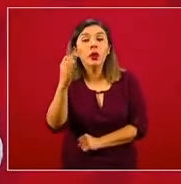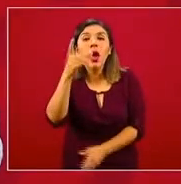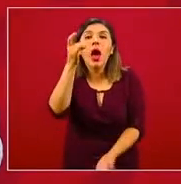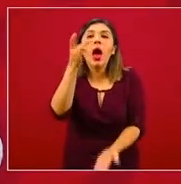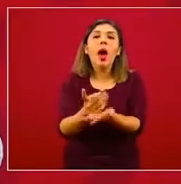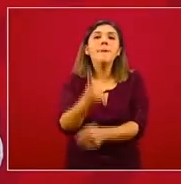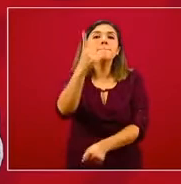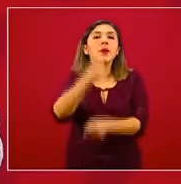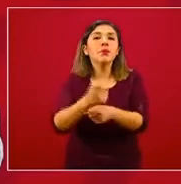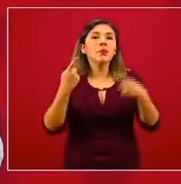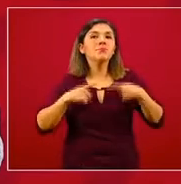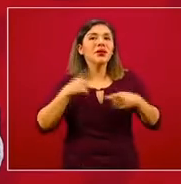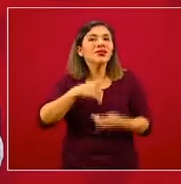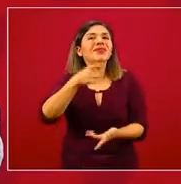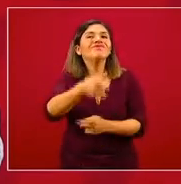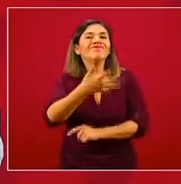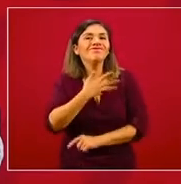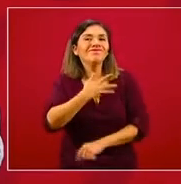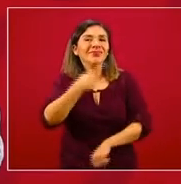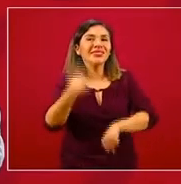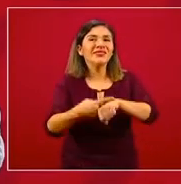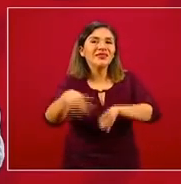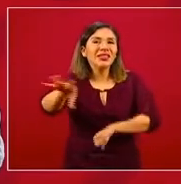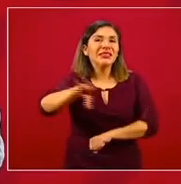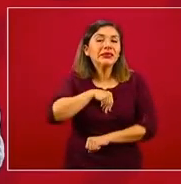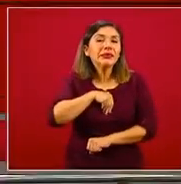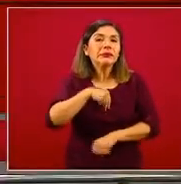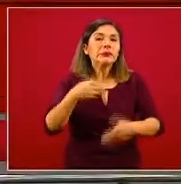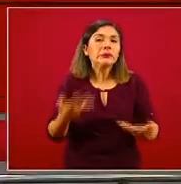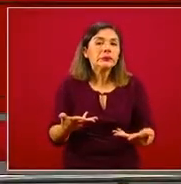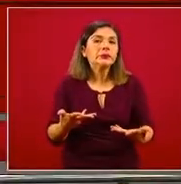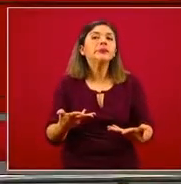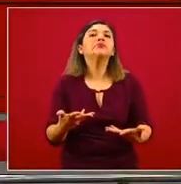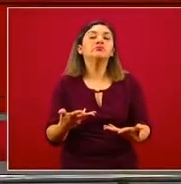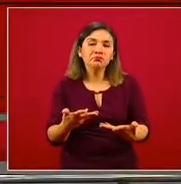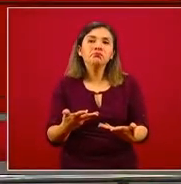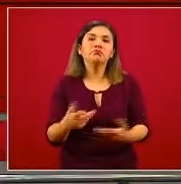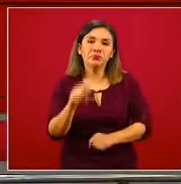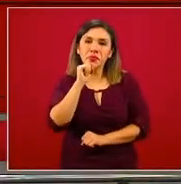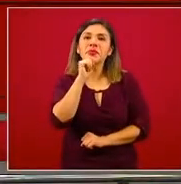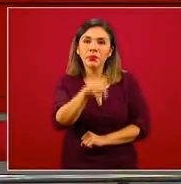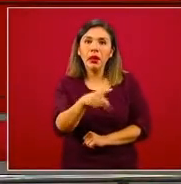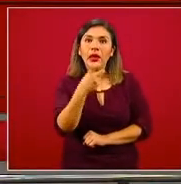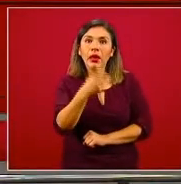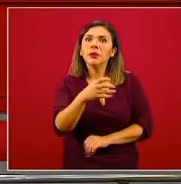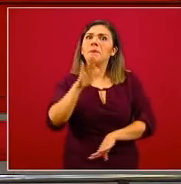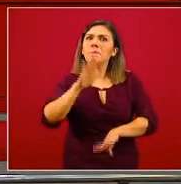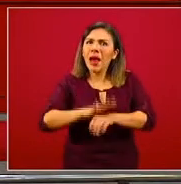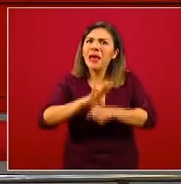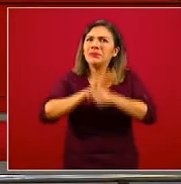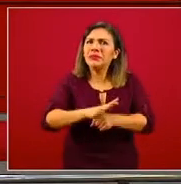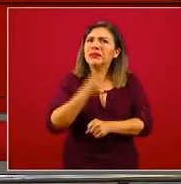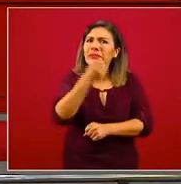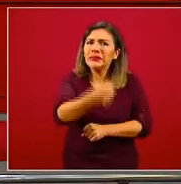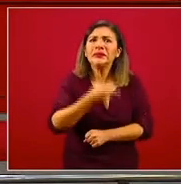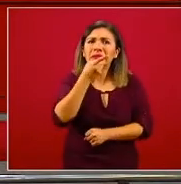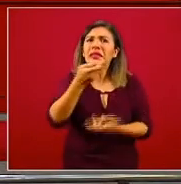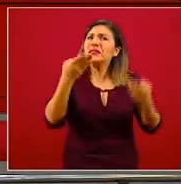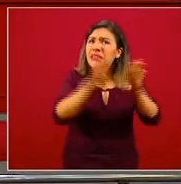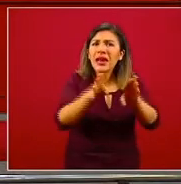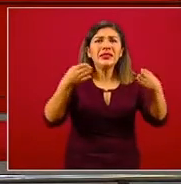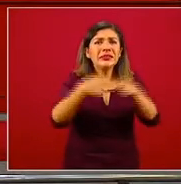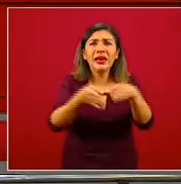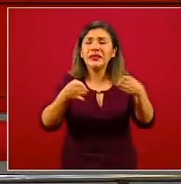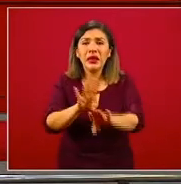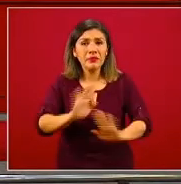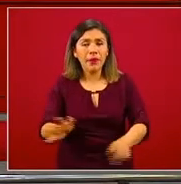of consumption or of survival for a society. And then on February, we had